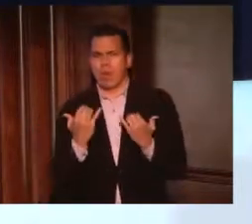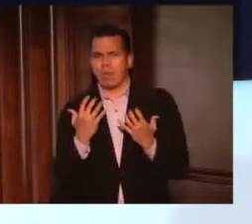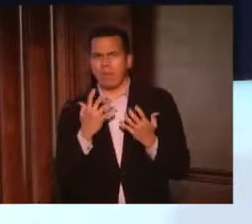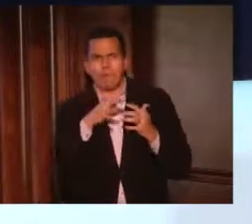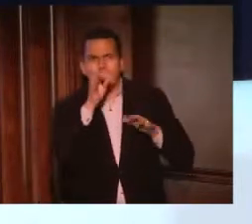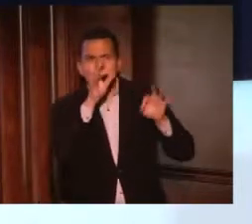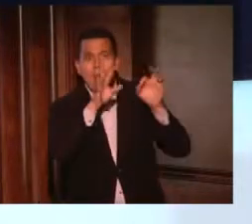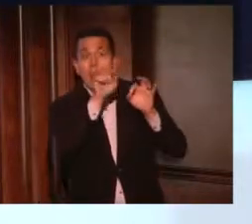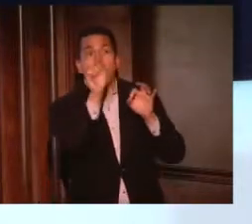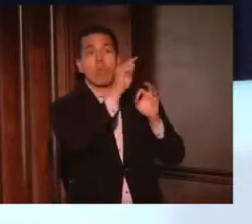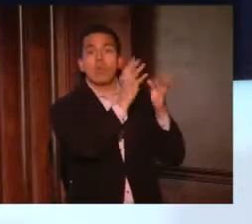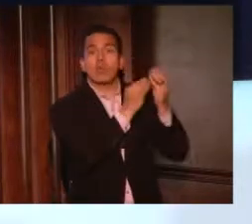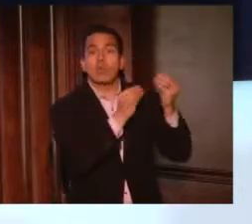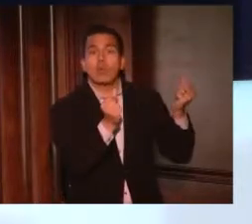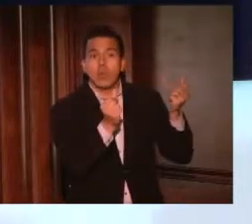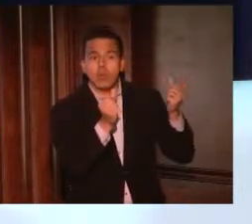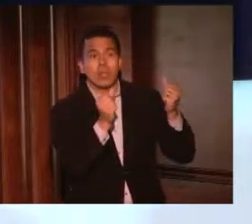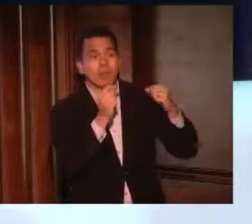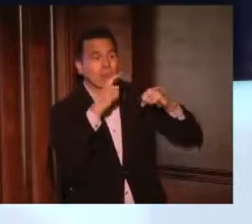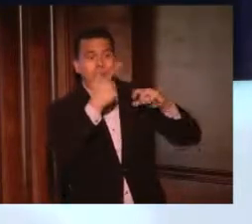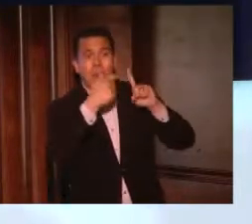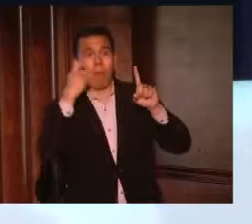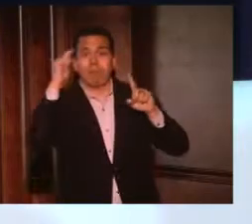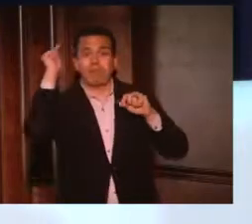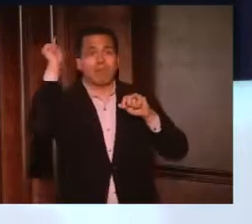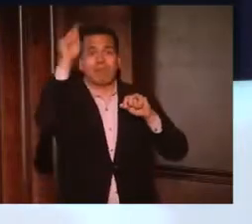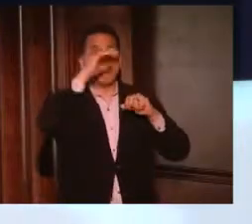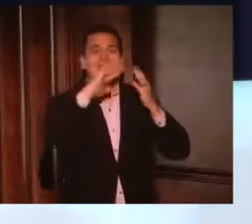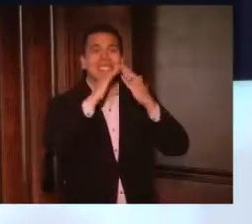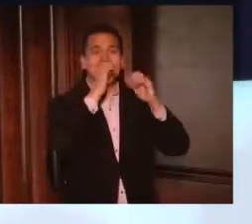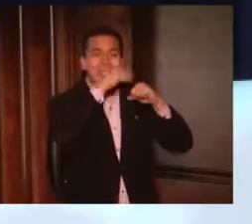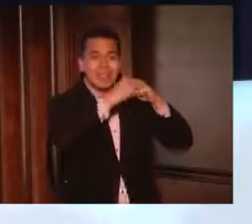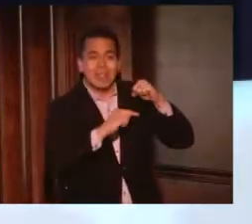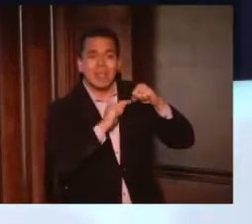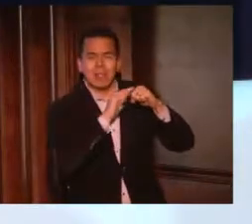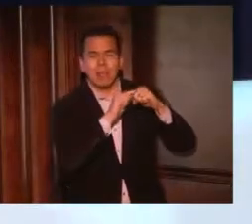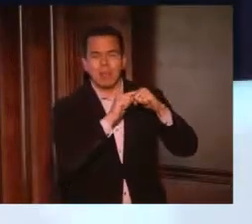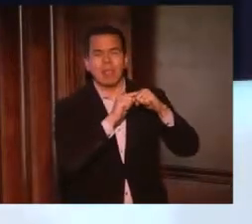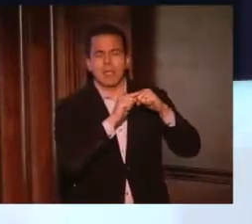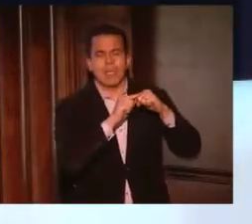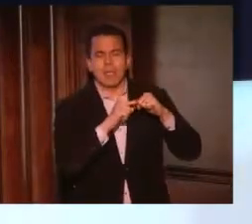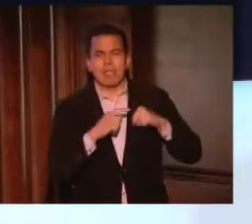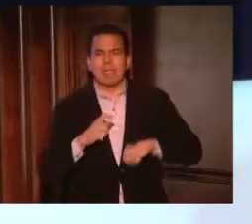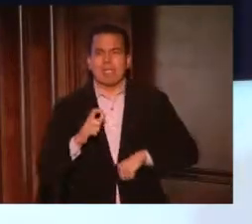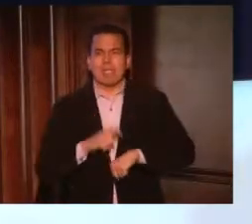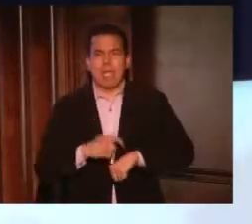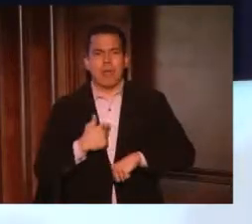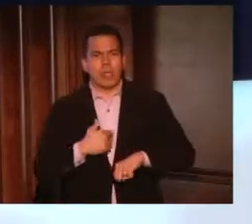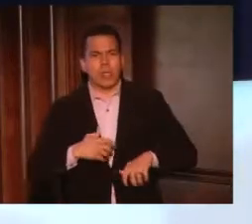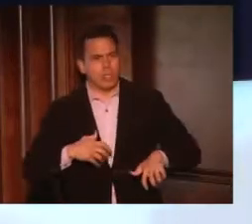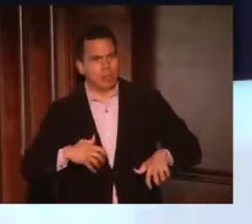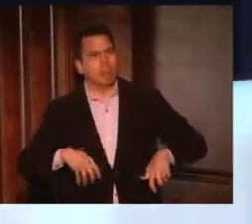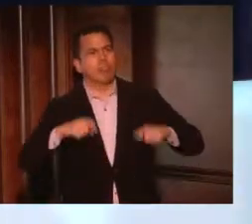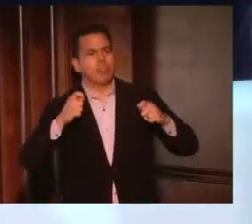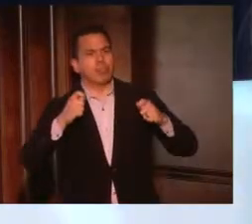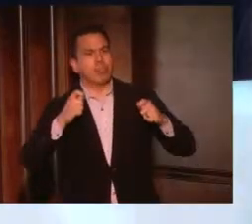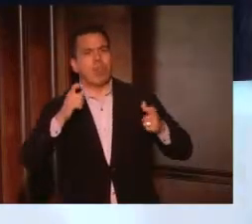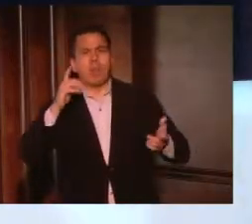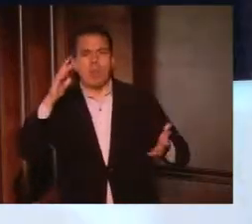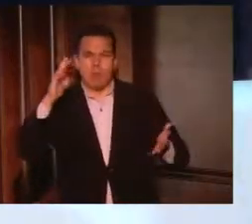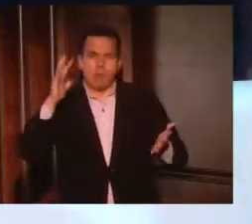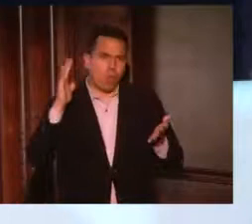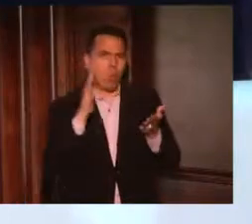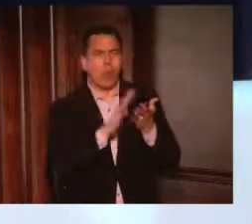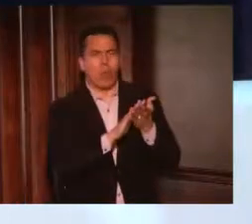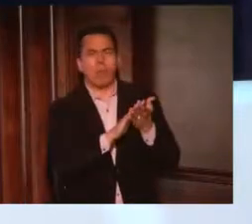world and doing a lot more because, as the video says, it's time to act on mental health. The level of action